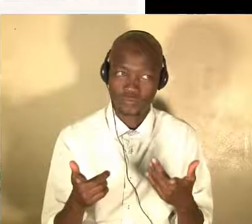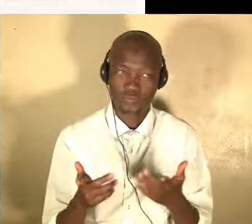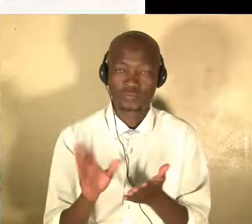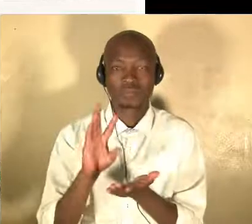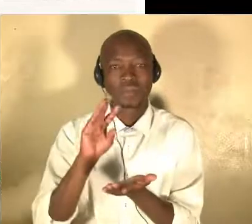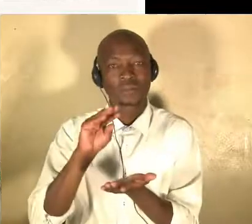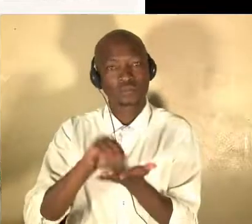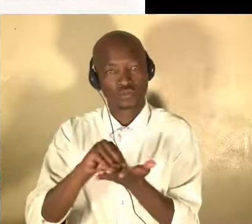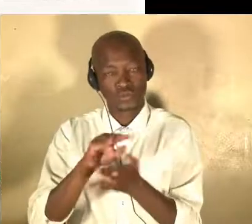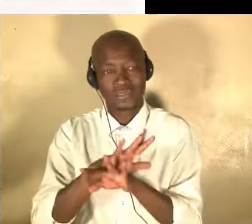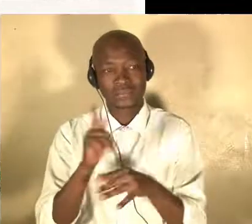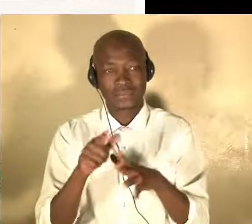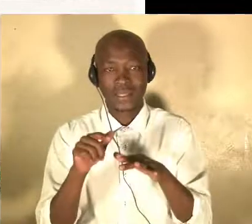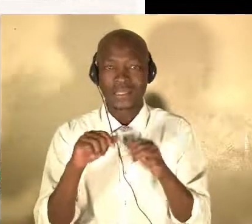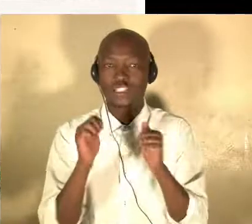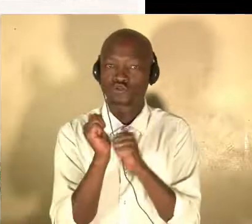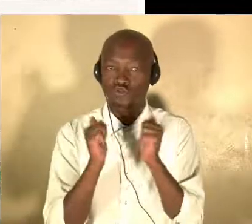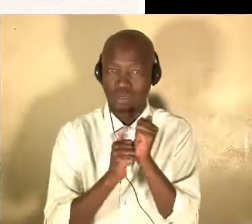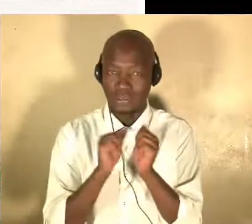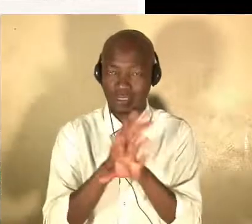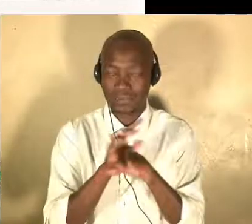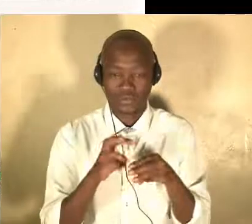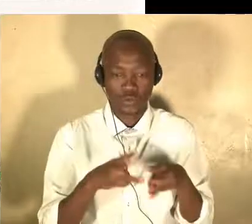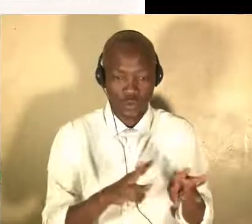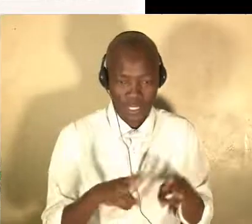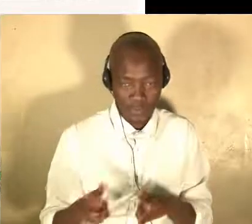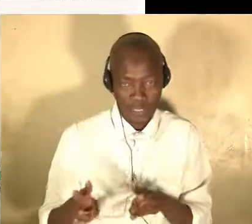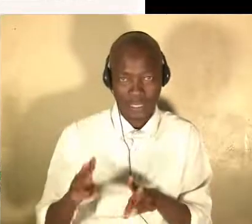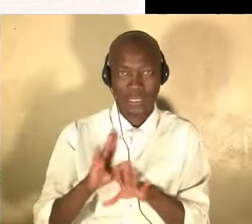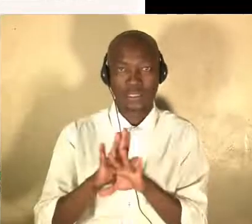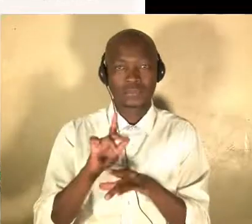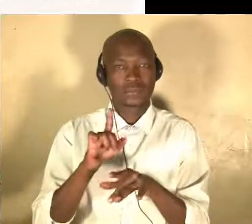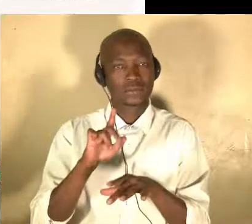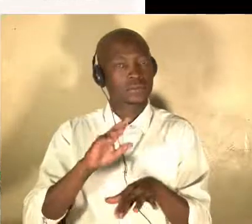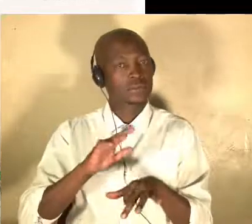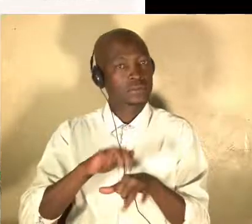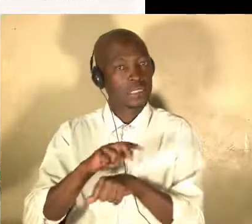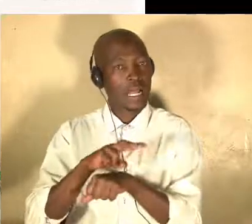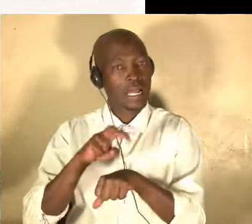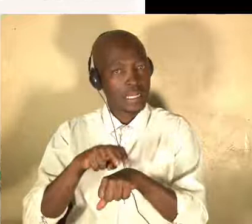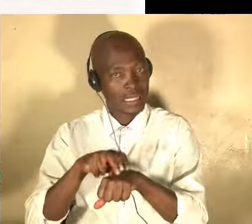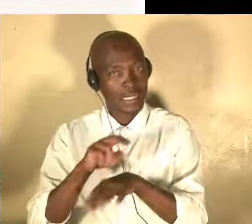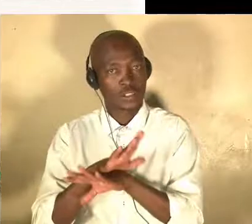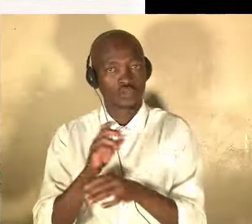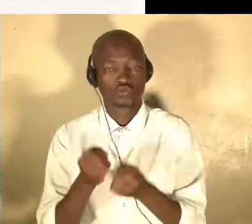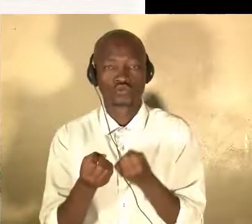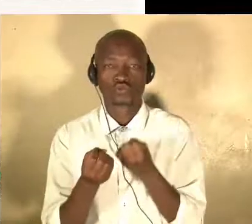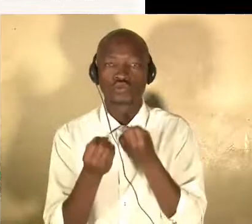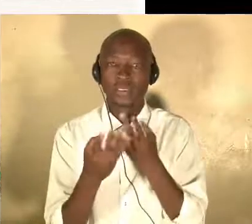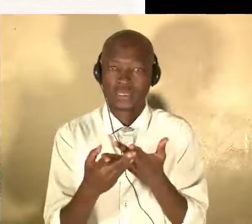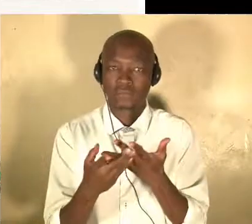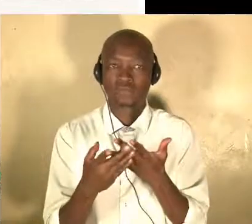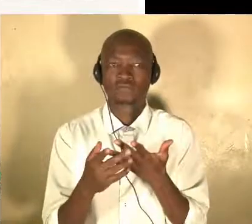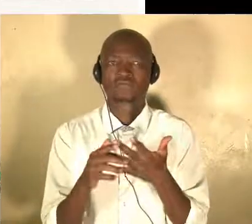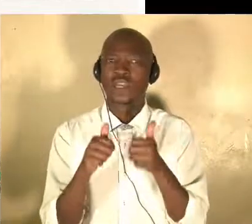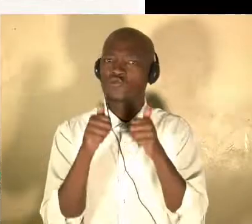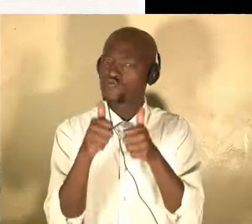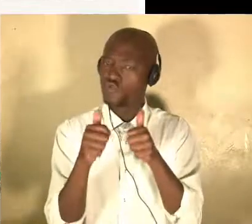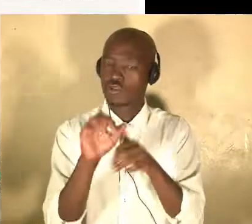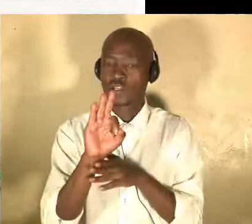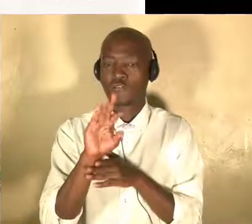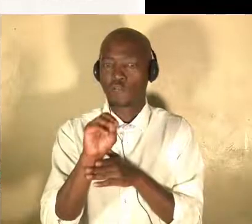puts the structures and mechanisms that are required to render an effective foster care